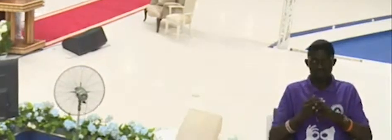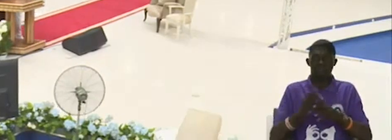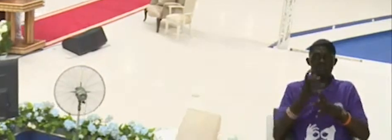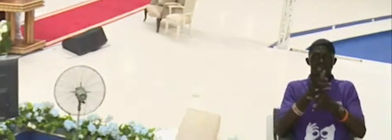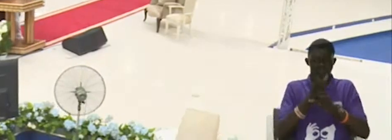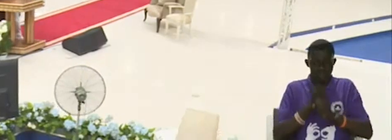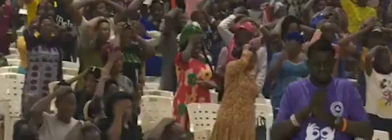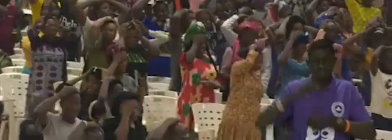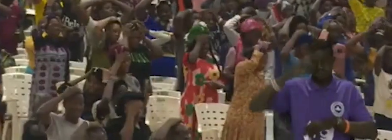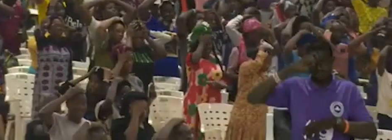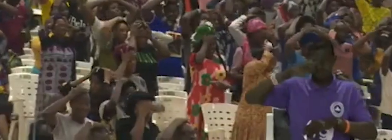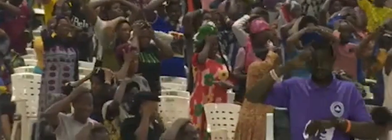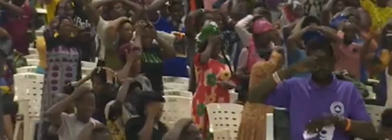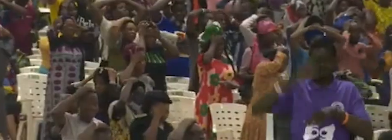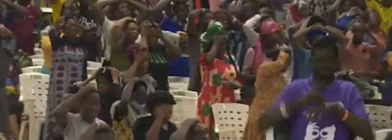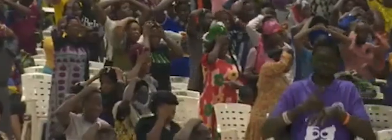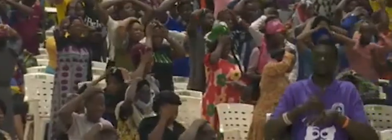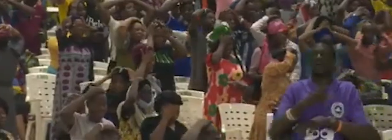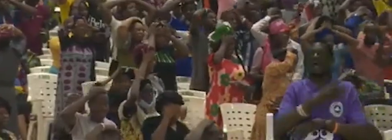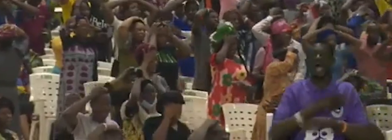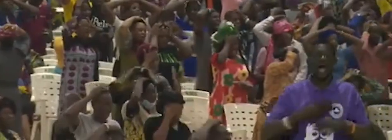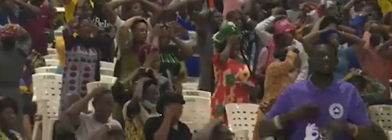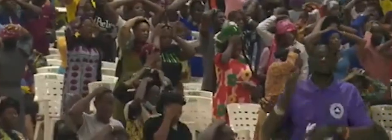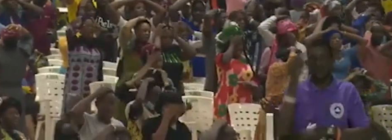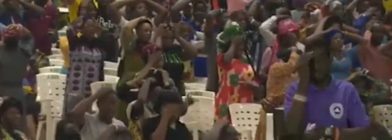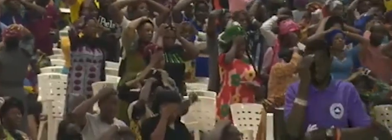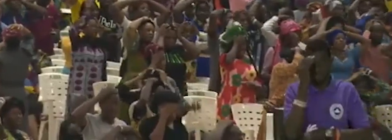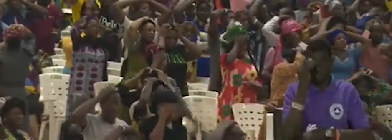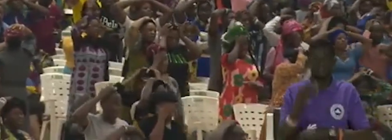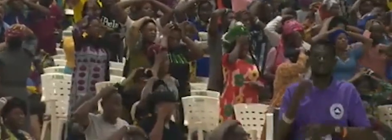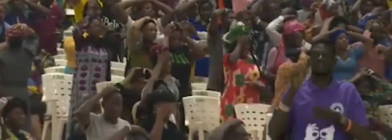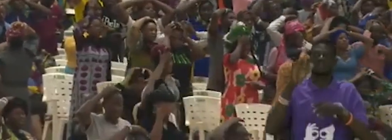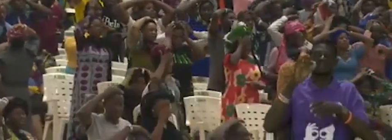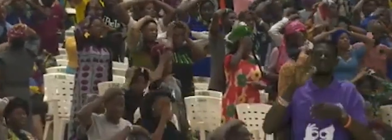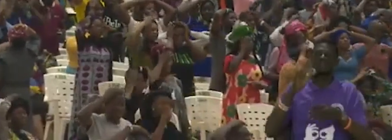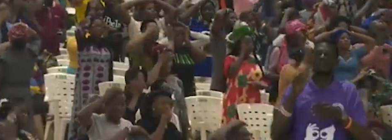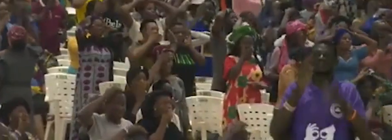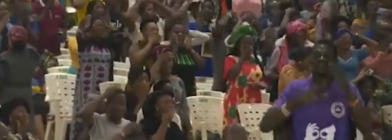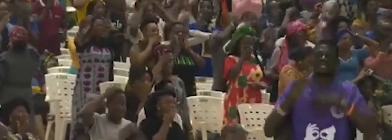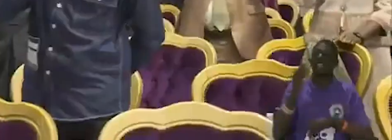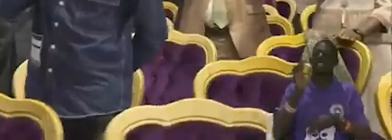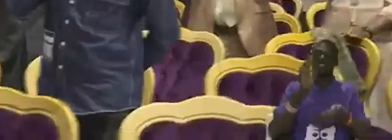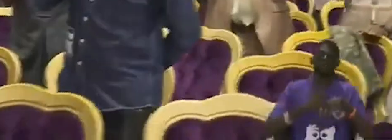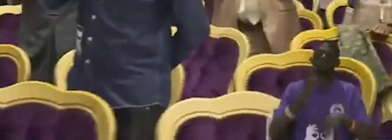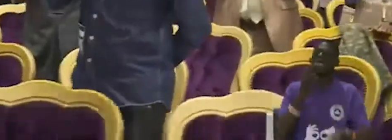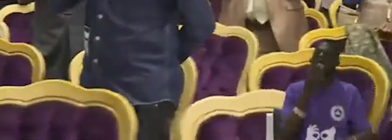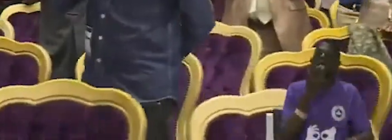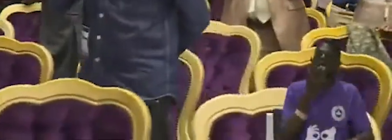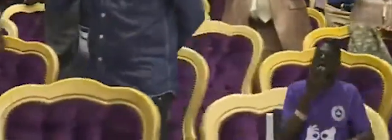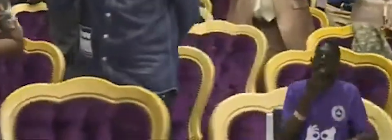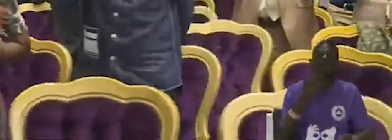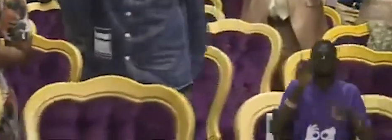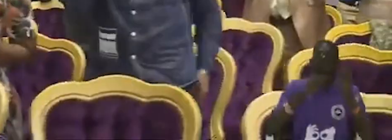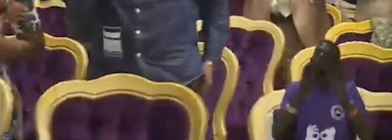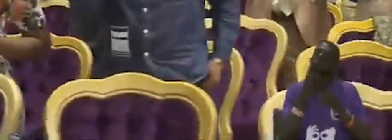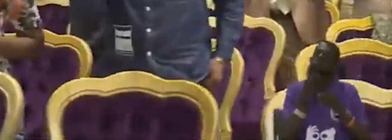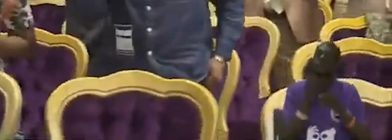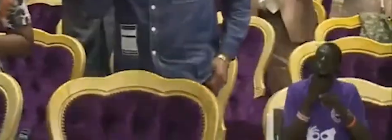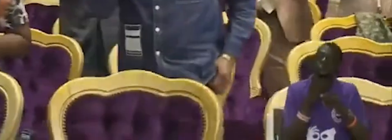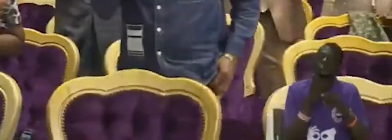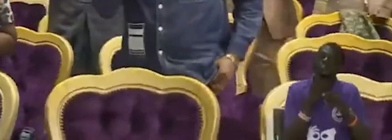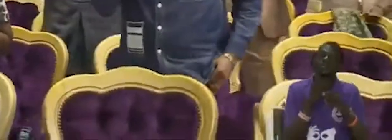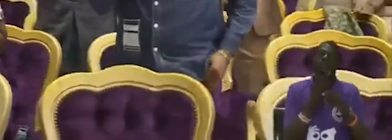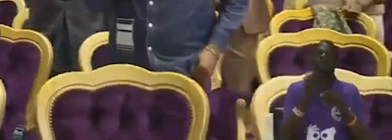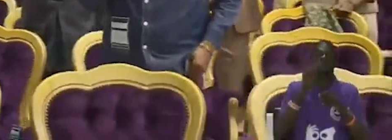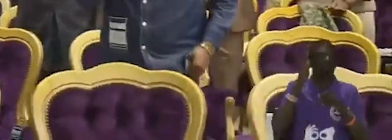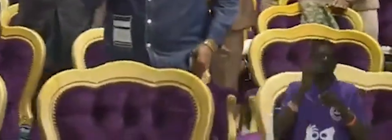Receive wisdom and knowledge. Touch your mouth. Say, my mouth. My mouth. You will